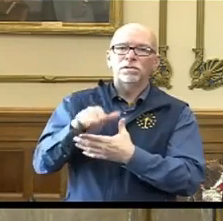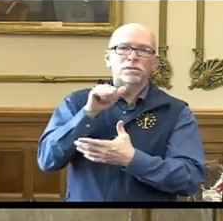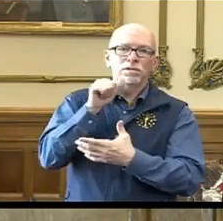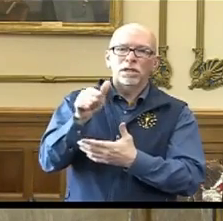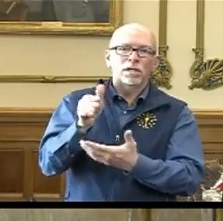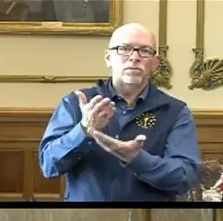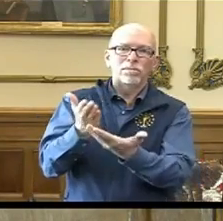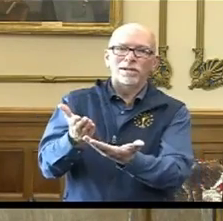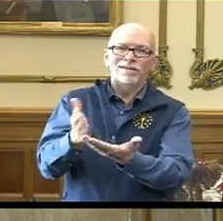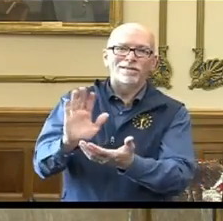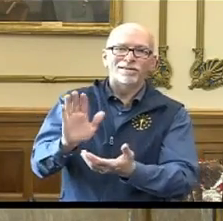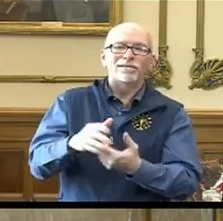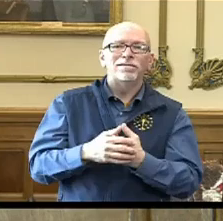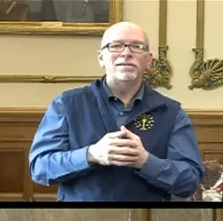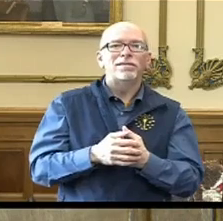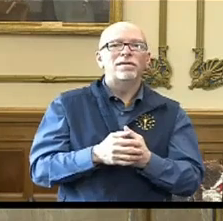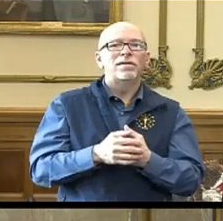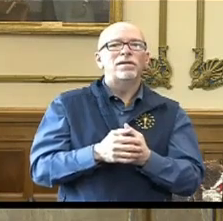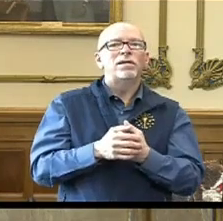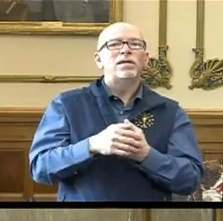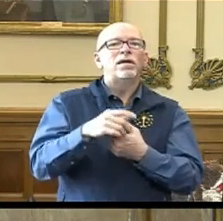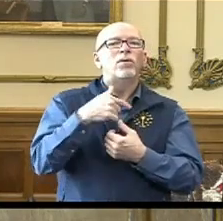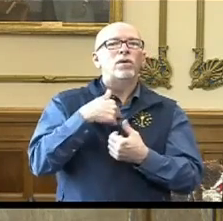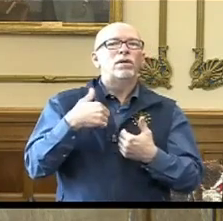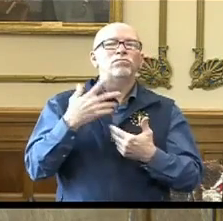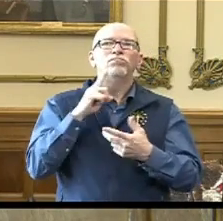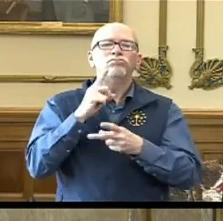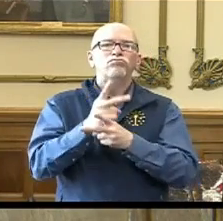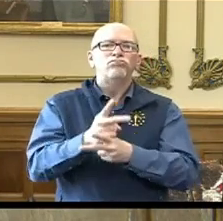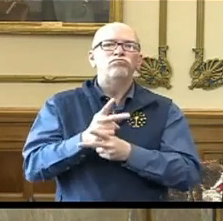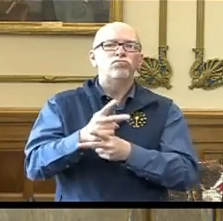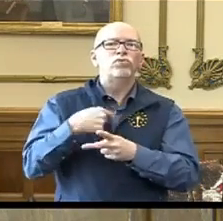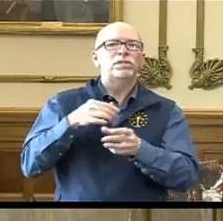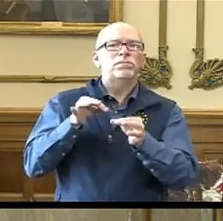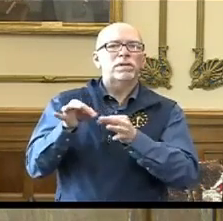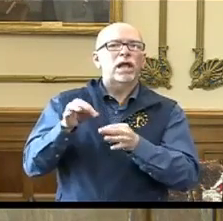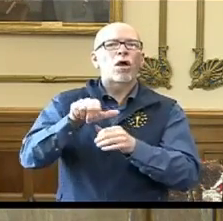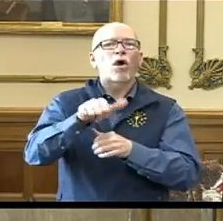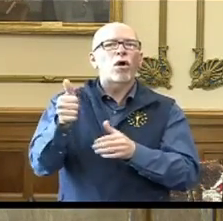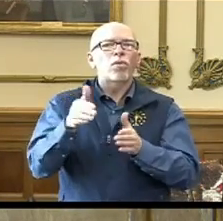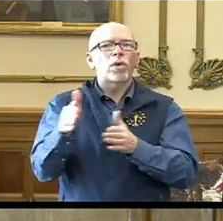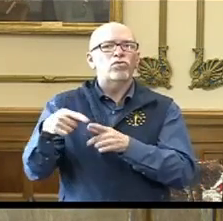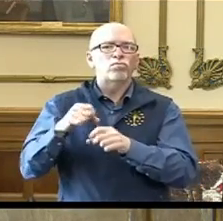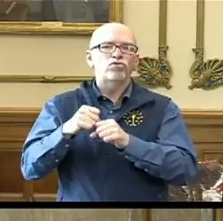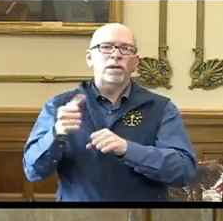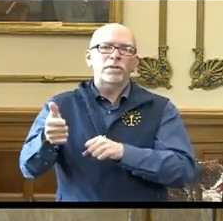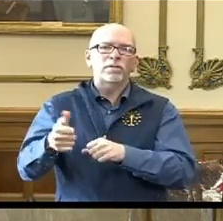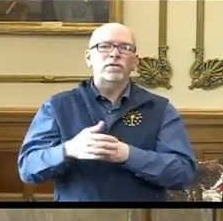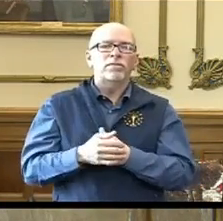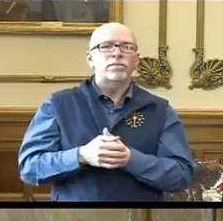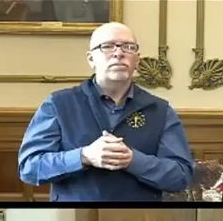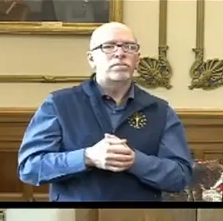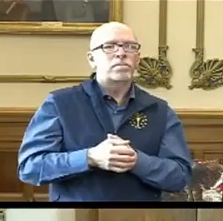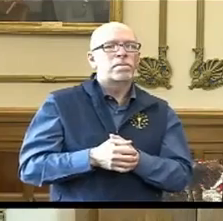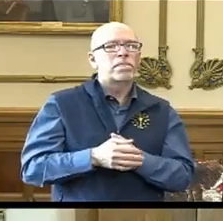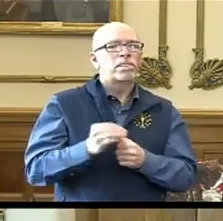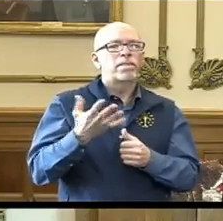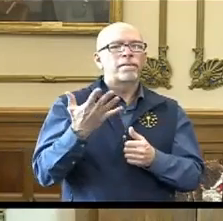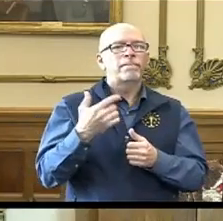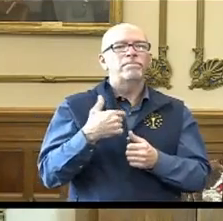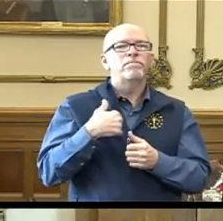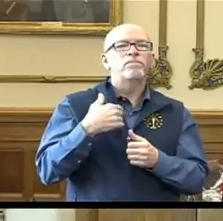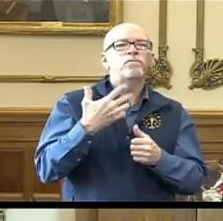that we recommend, and we have very carefully gone over the things they can do to try to protect themselves. Yeah, and I would